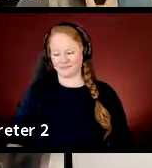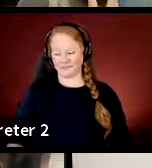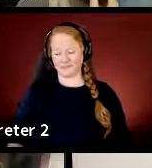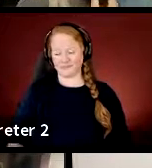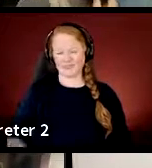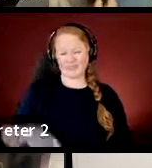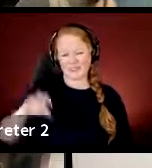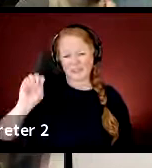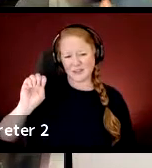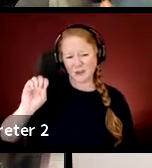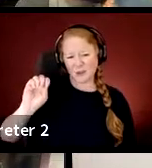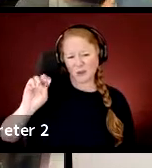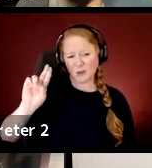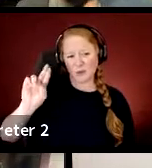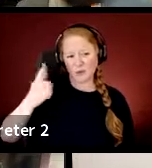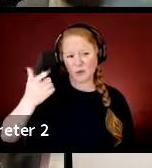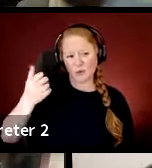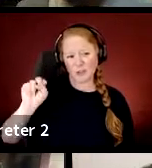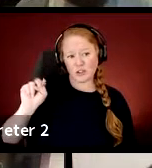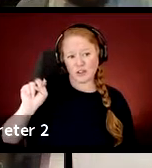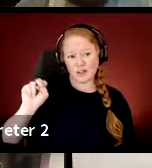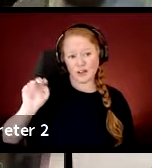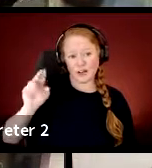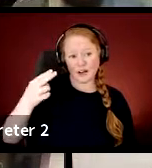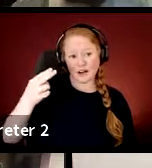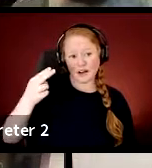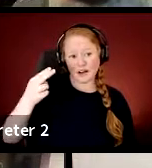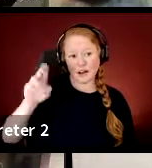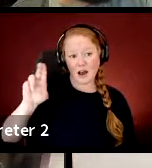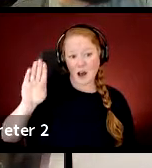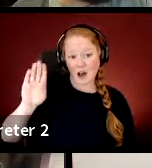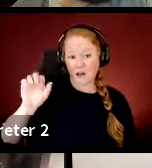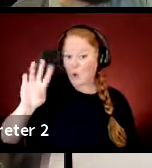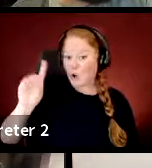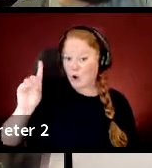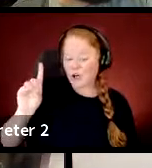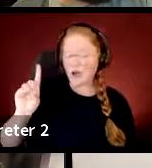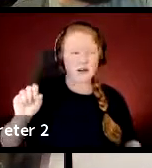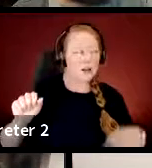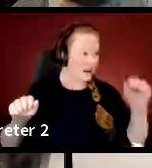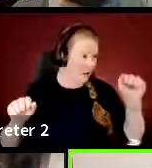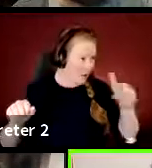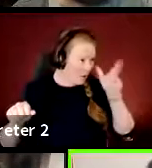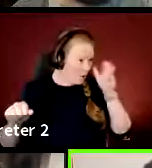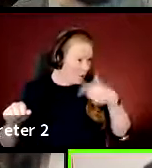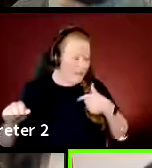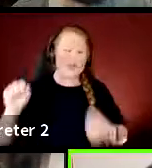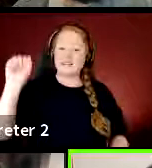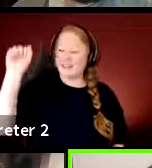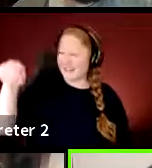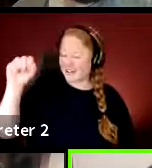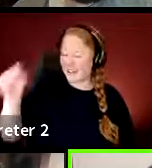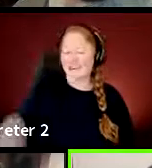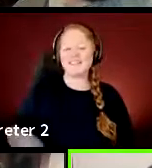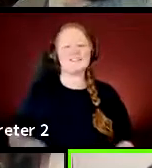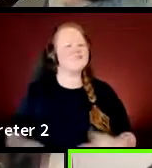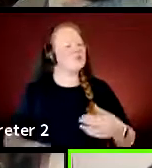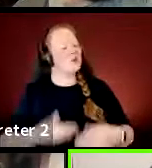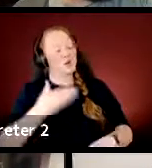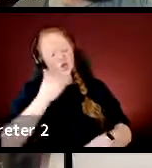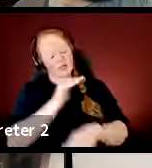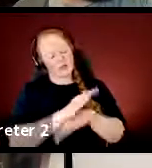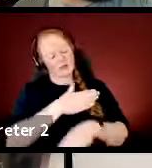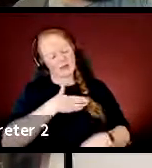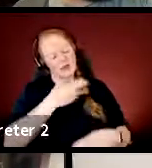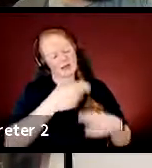Eugene Hubbard. Can you hear me? Yes, sure can. Okay. Good evening, everyone. My name is Eugene Hubbard,